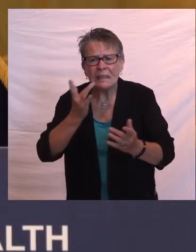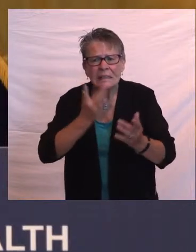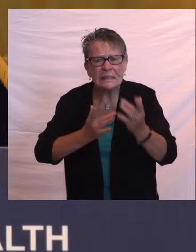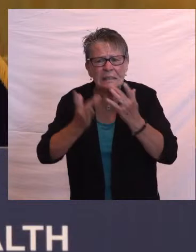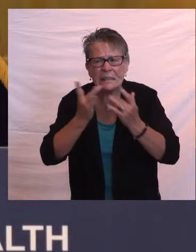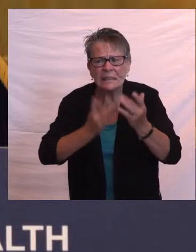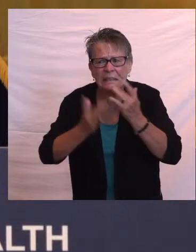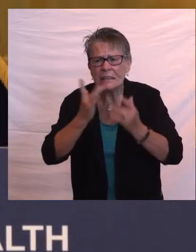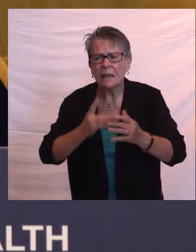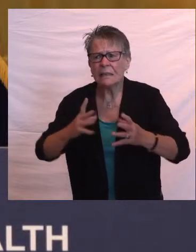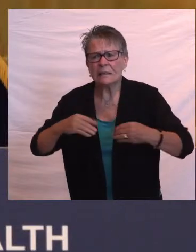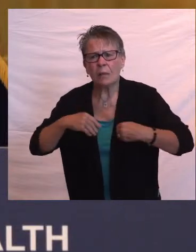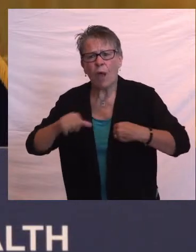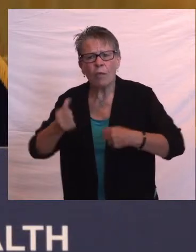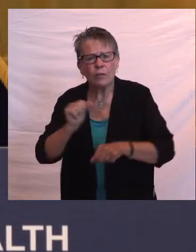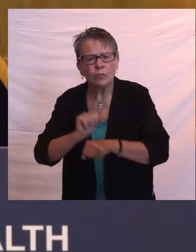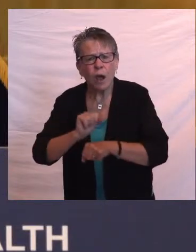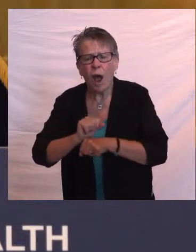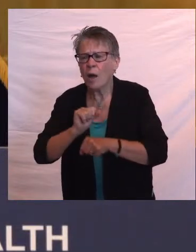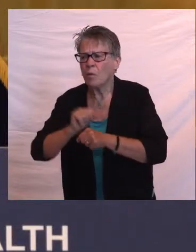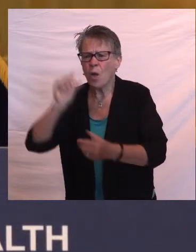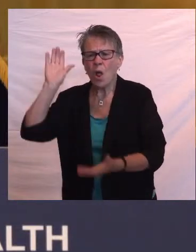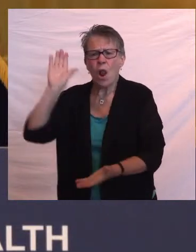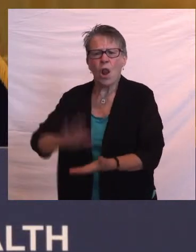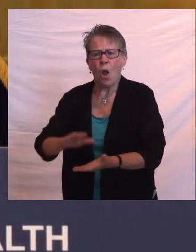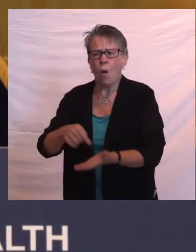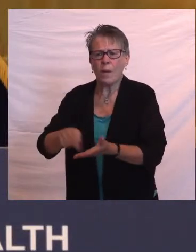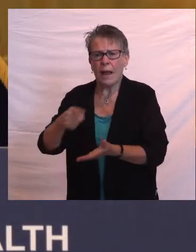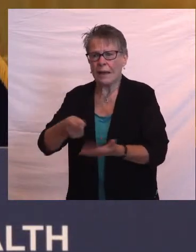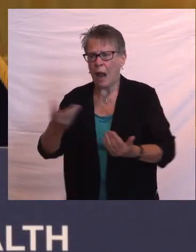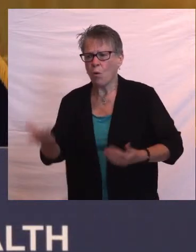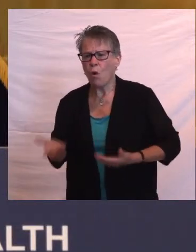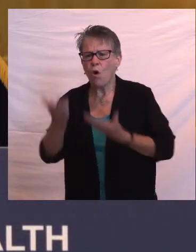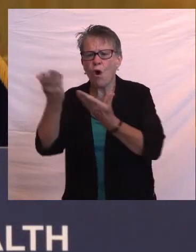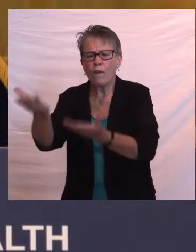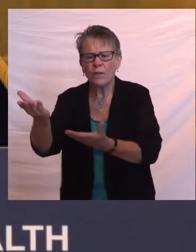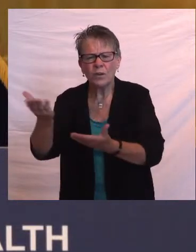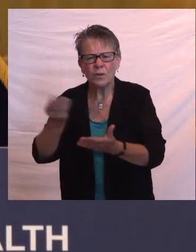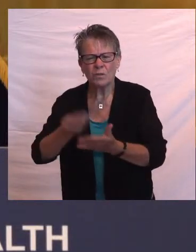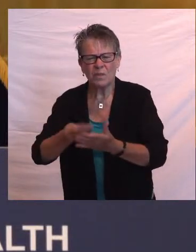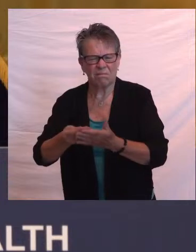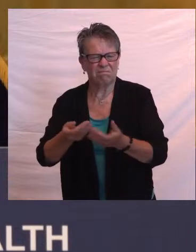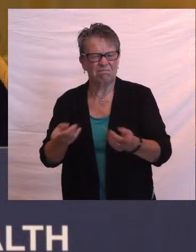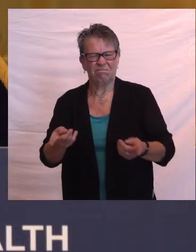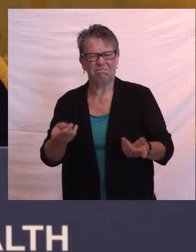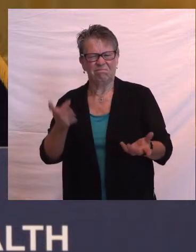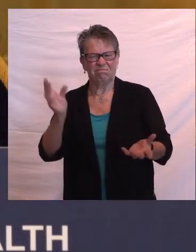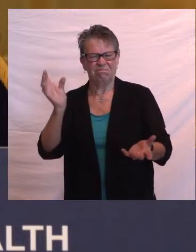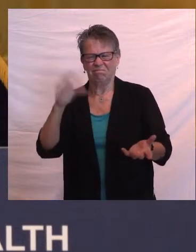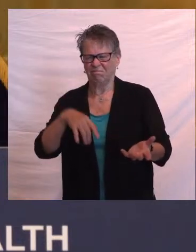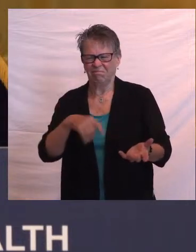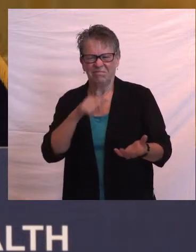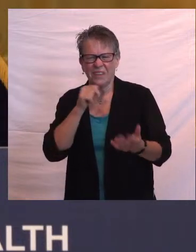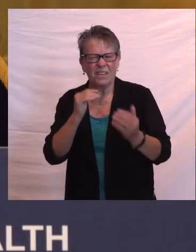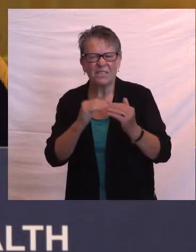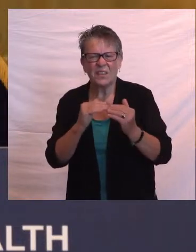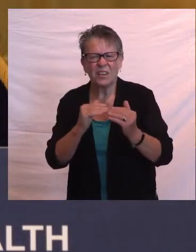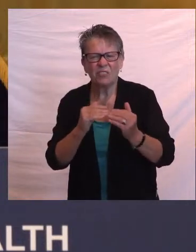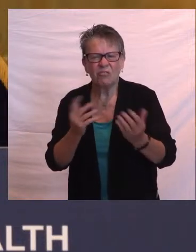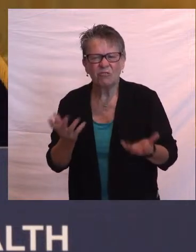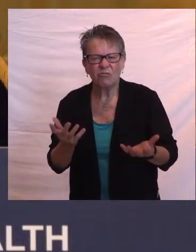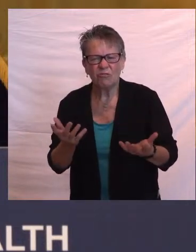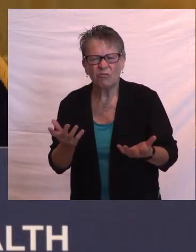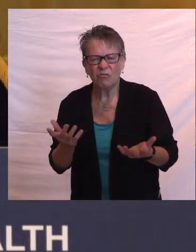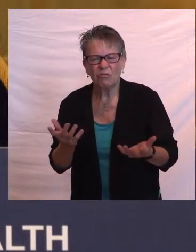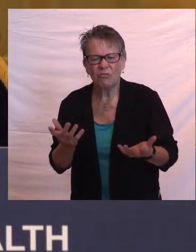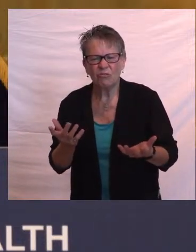payments? Is it going to be the Labor Department, and how can you be confident that they'll be able to do this well after the debacle that unemployment became in the first few